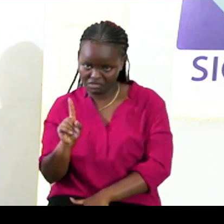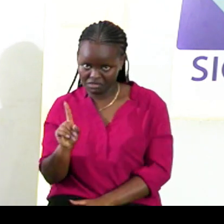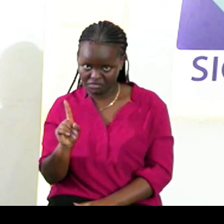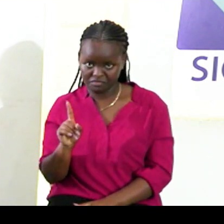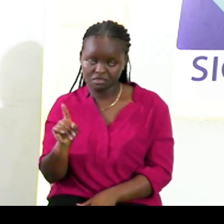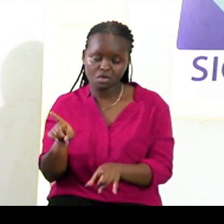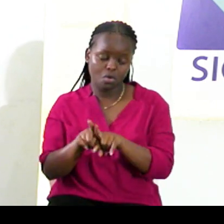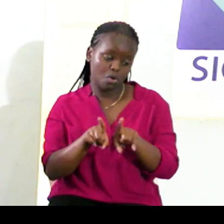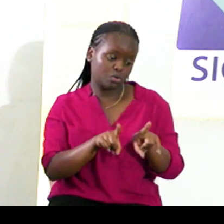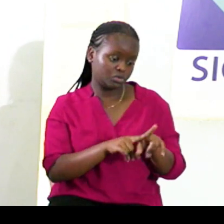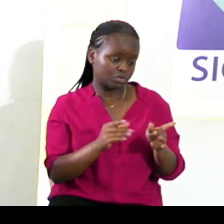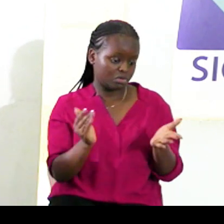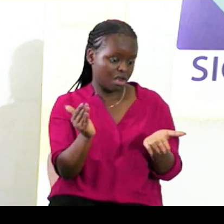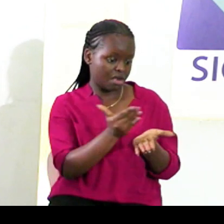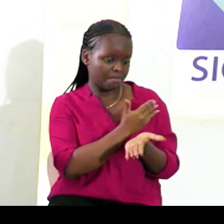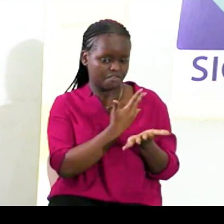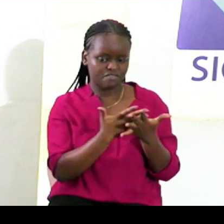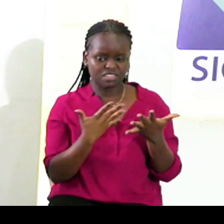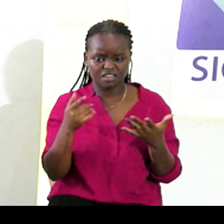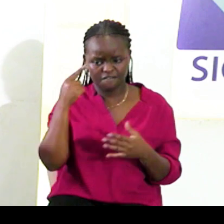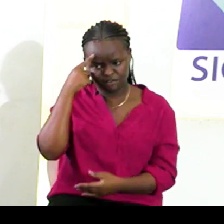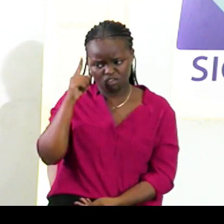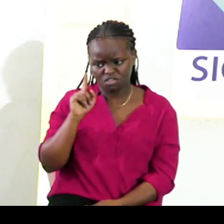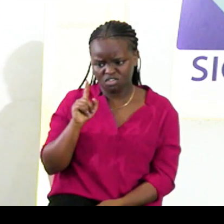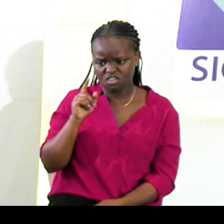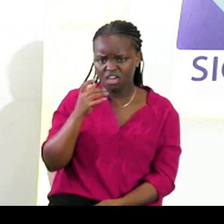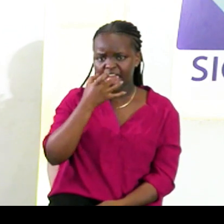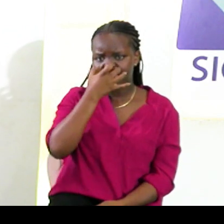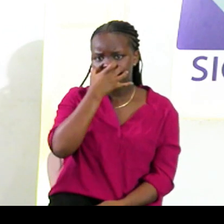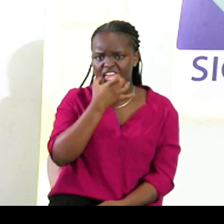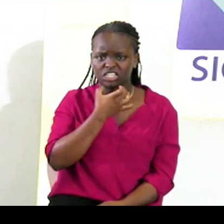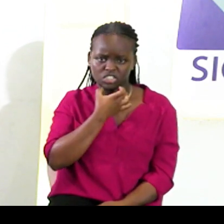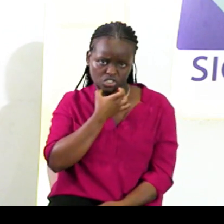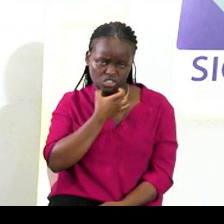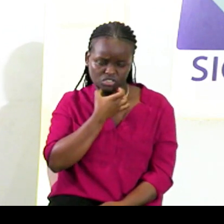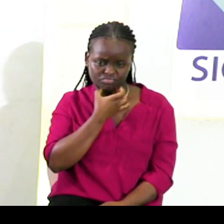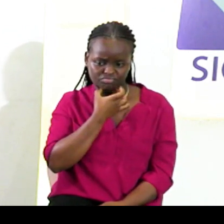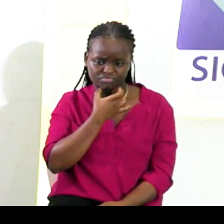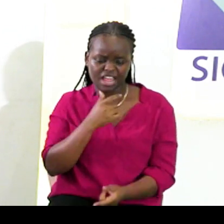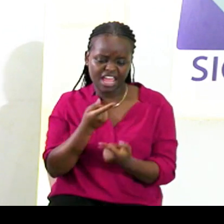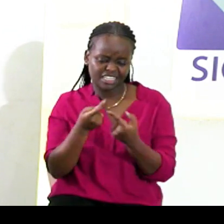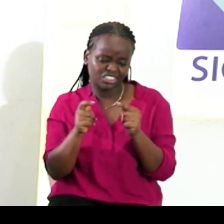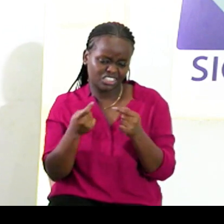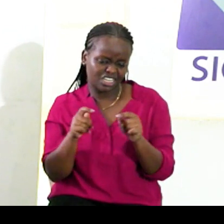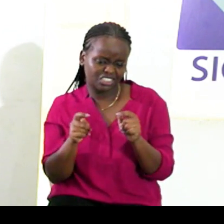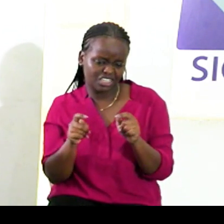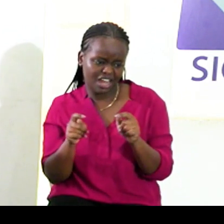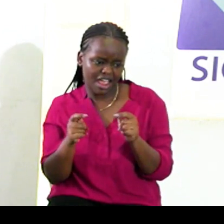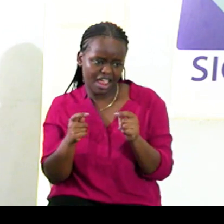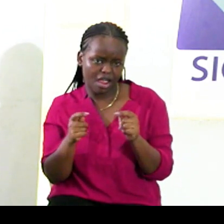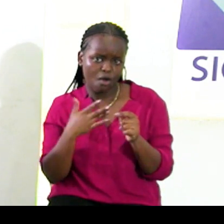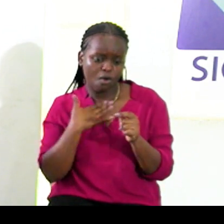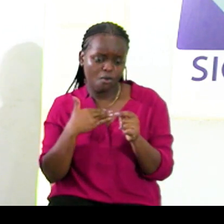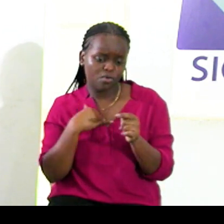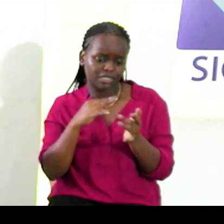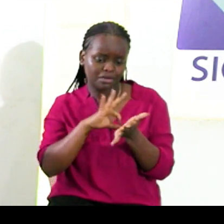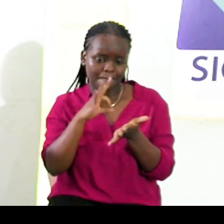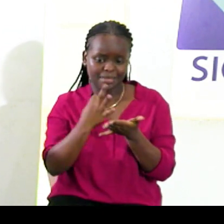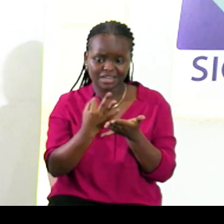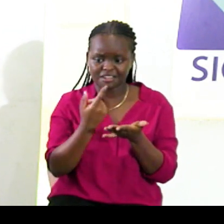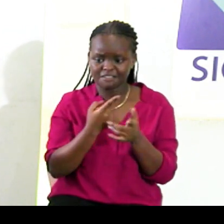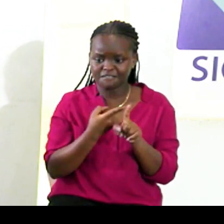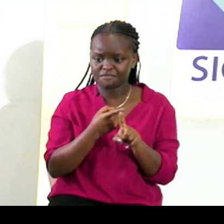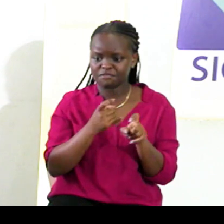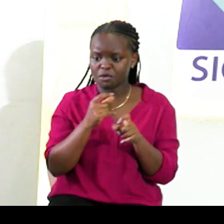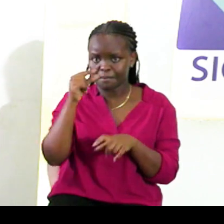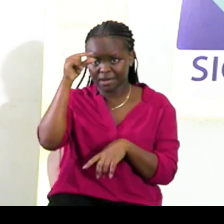And they should remove this thing of, age. Yeah. Yeah, I tried to seek for some funds from somewhere. It's